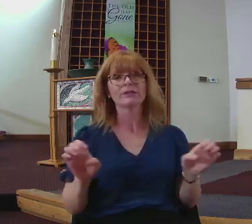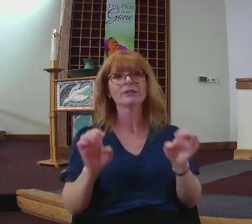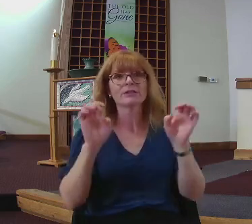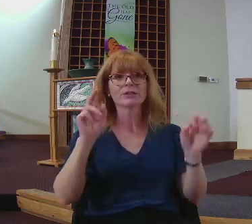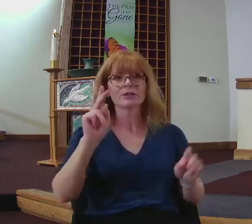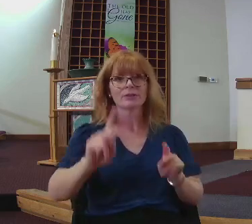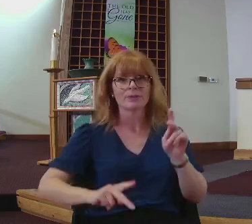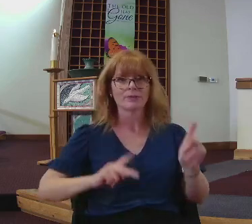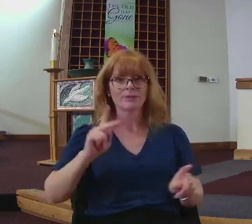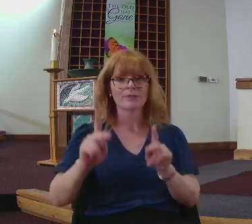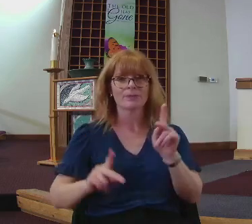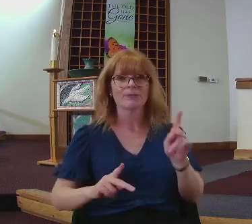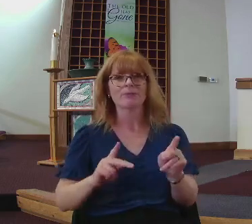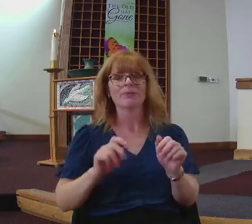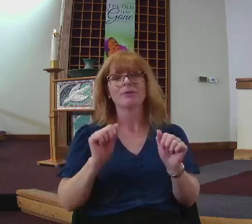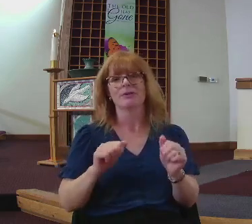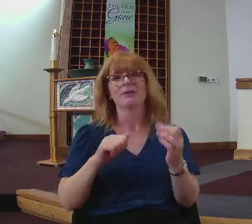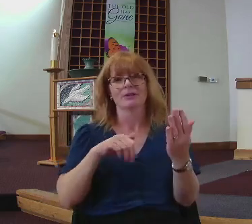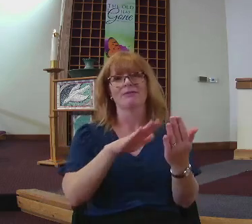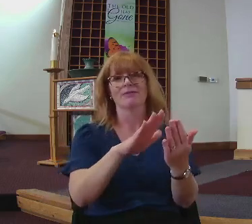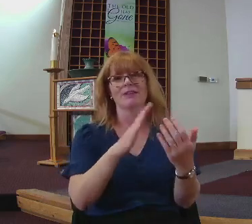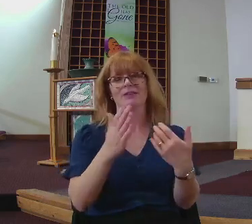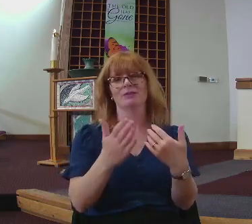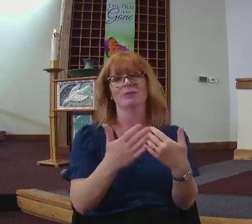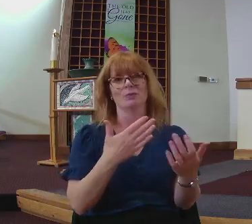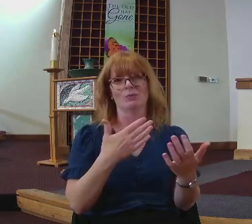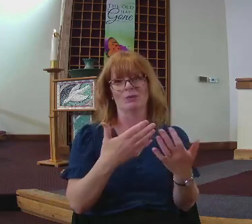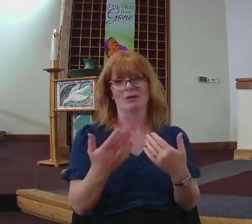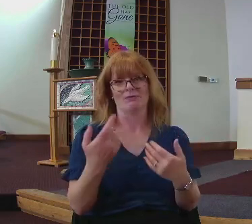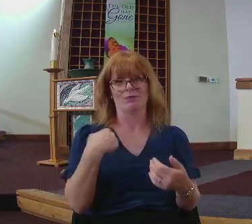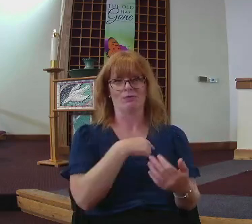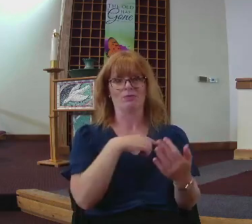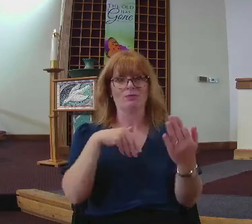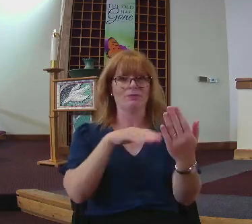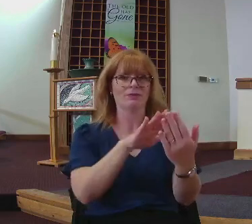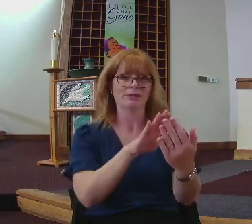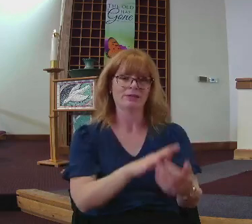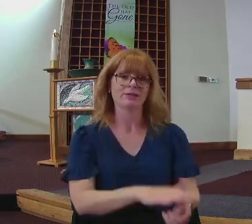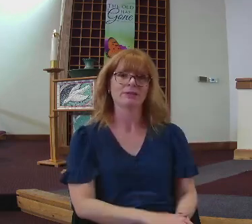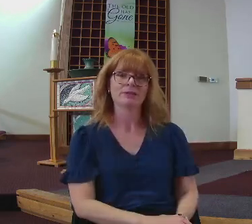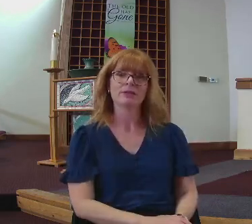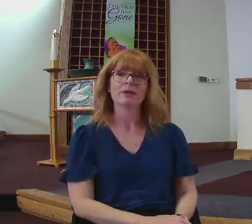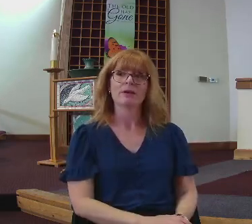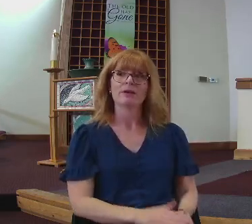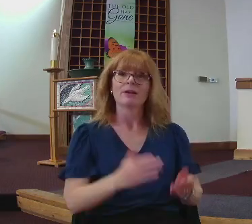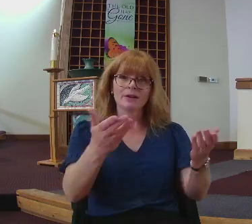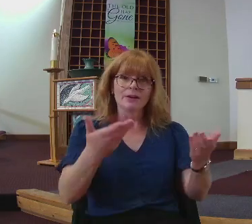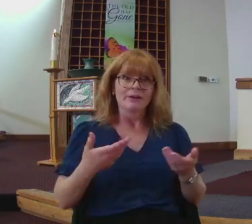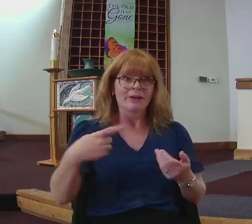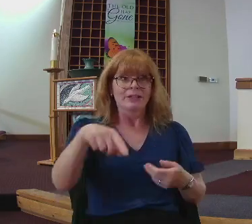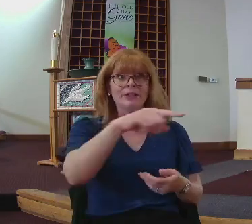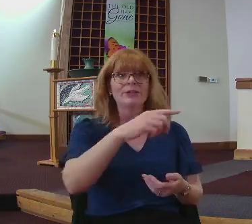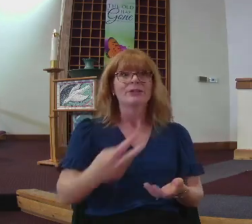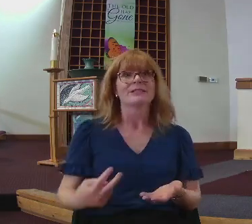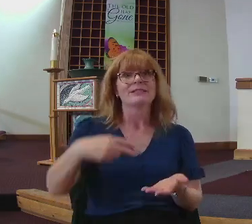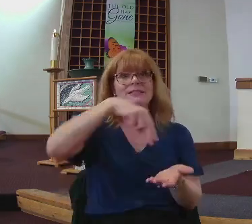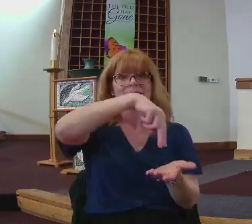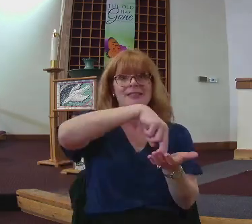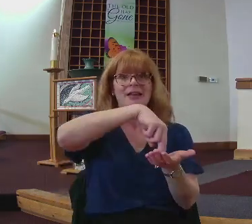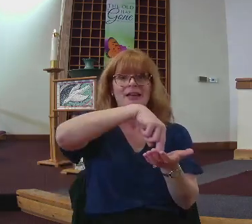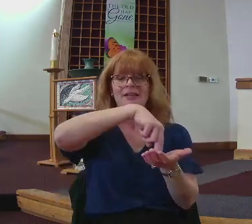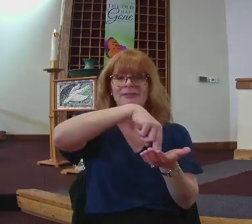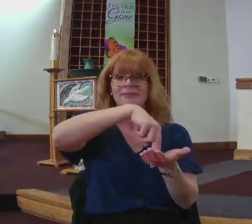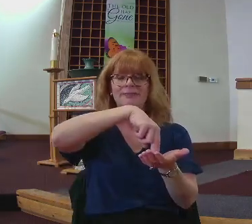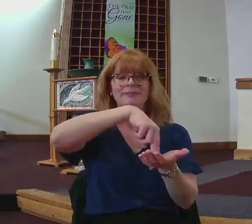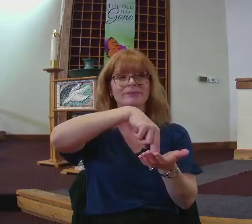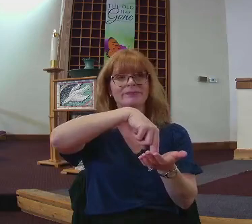can face whatever comes our way. So I invite you to stand now